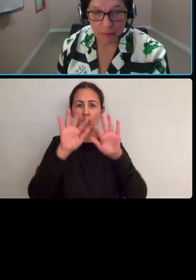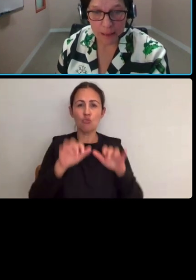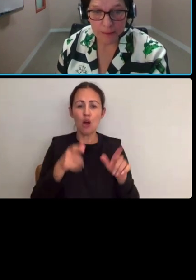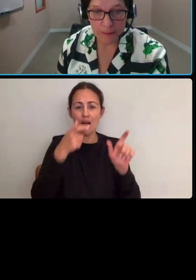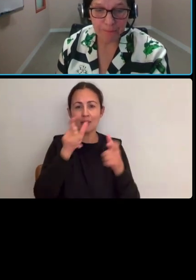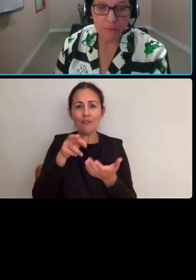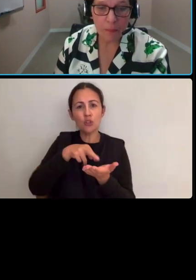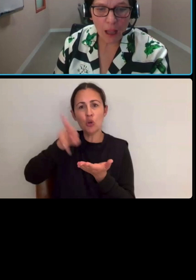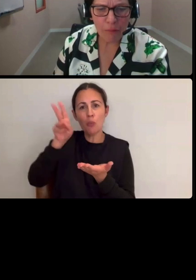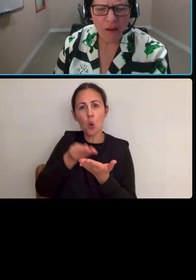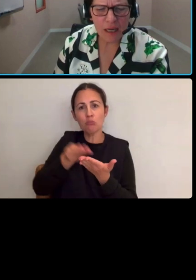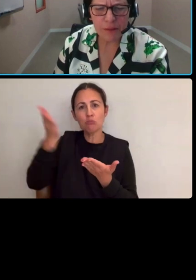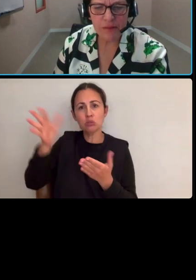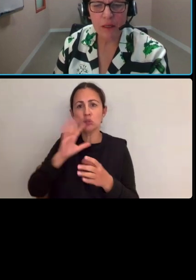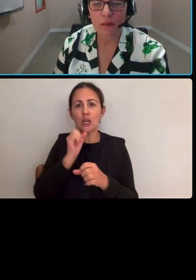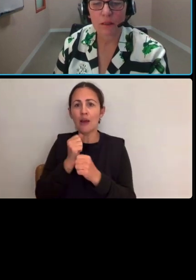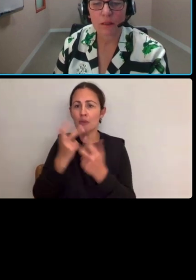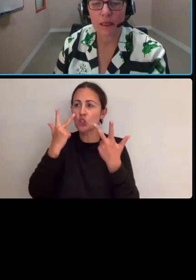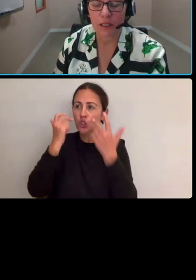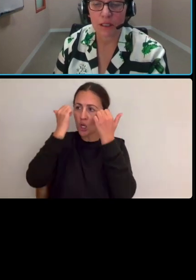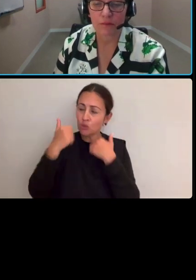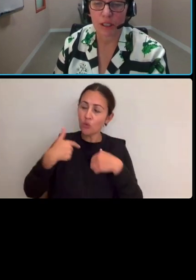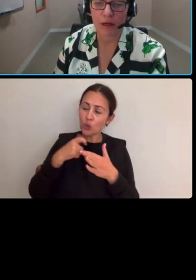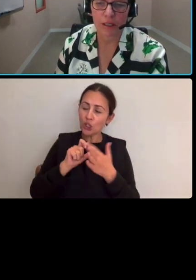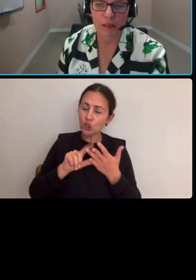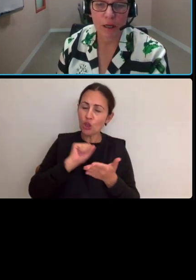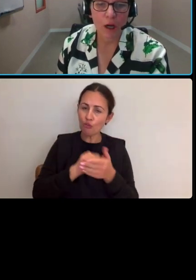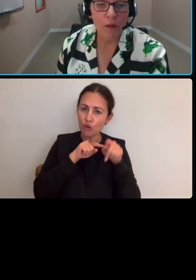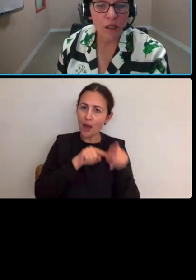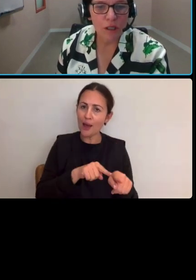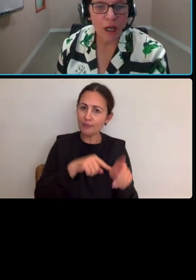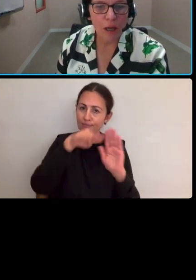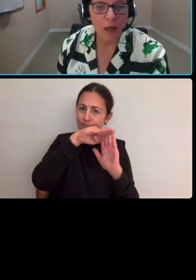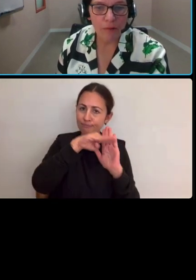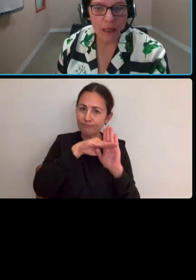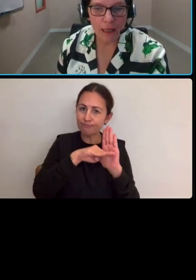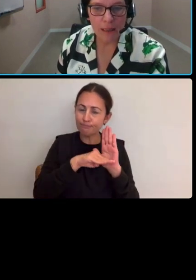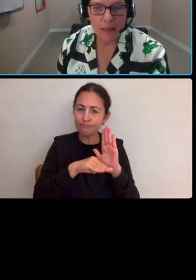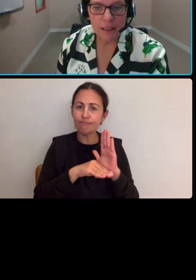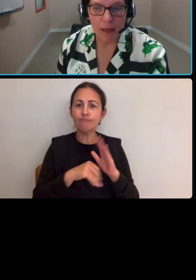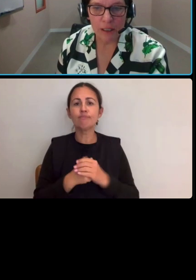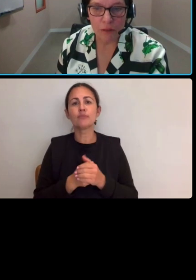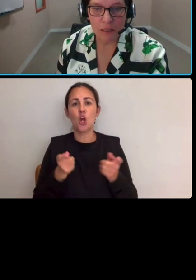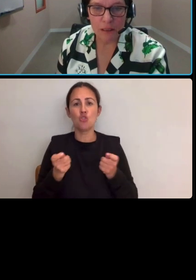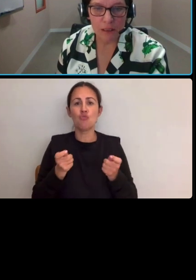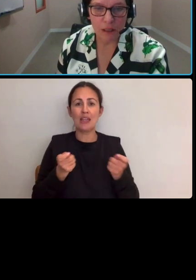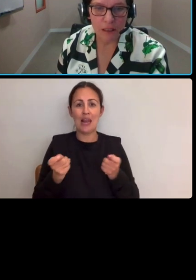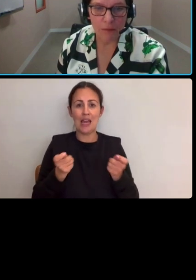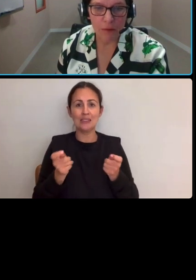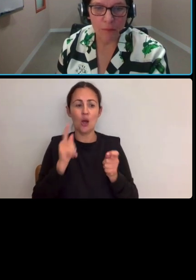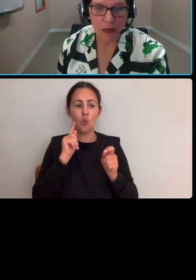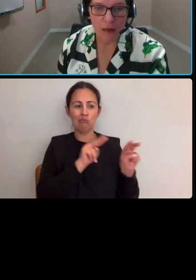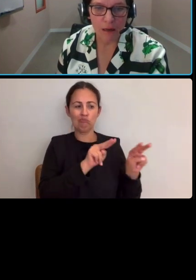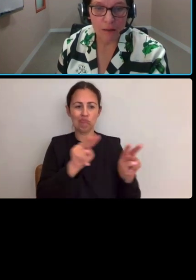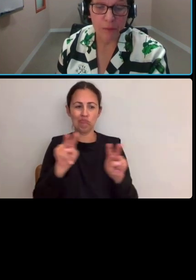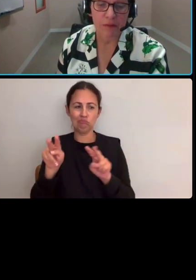certain categories. And provider-specific conditions of registration, which are determined by the regulator to manage risks